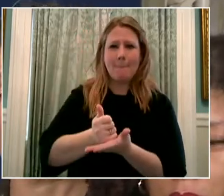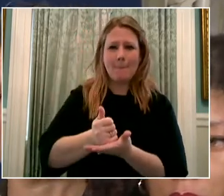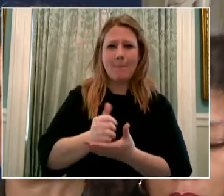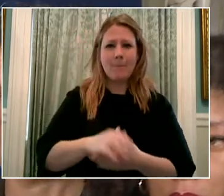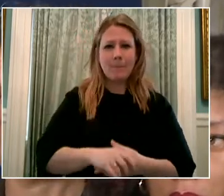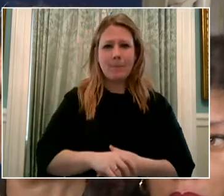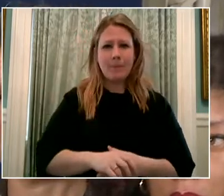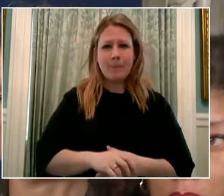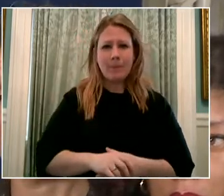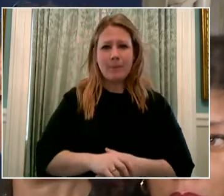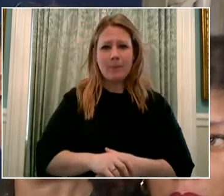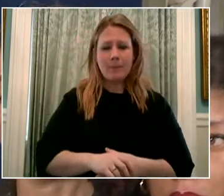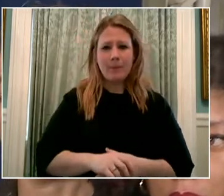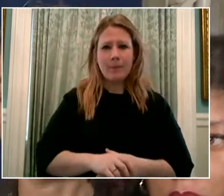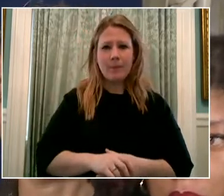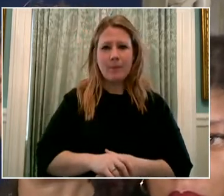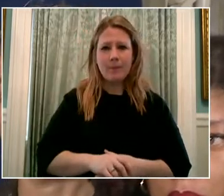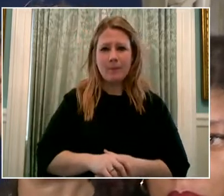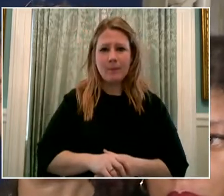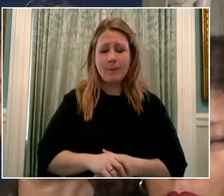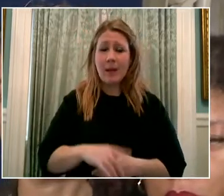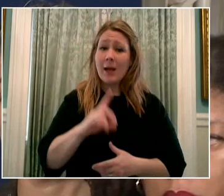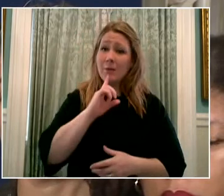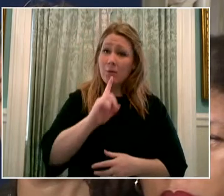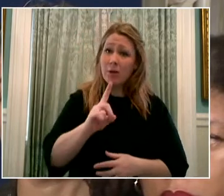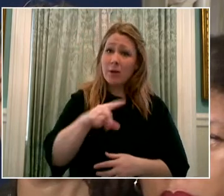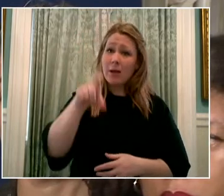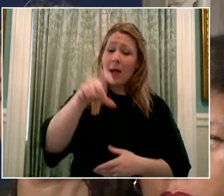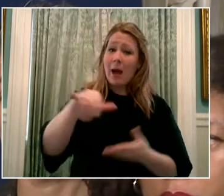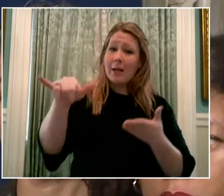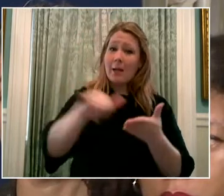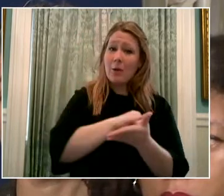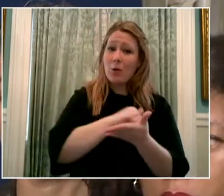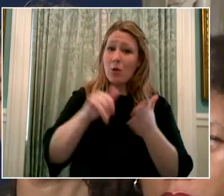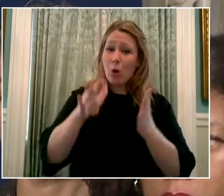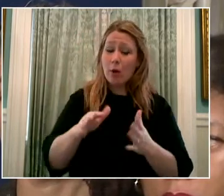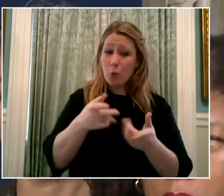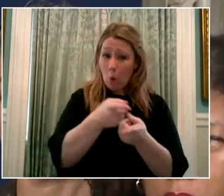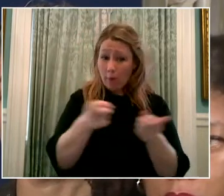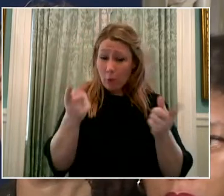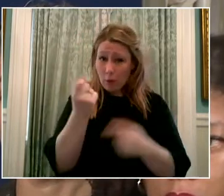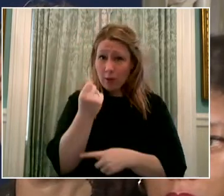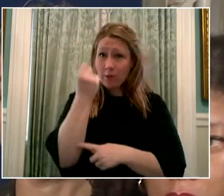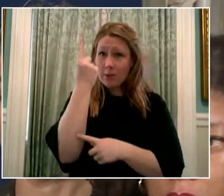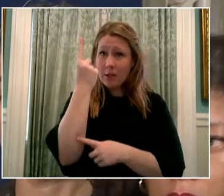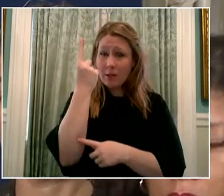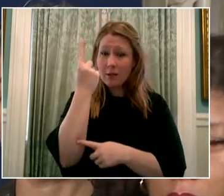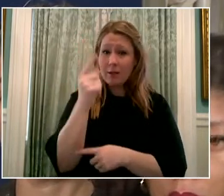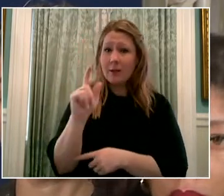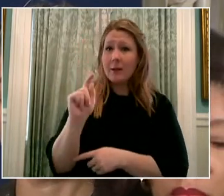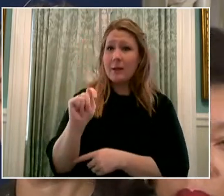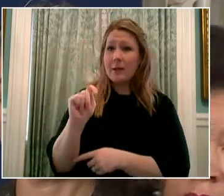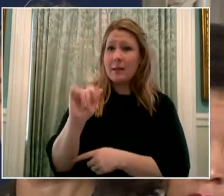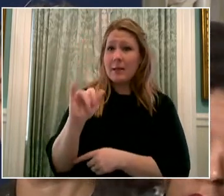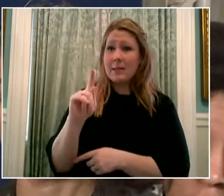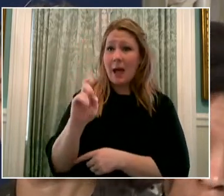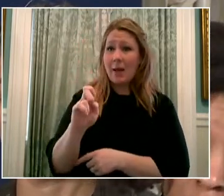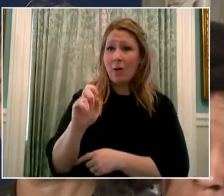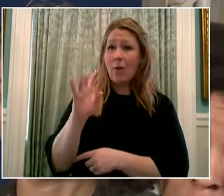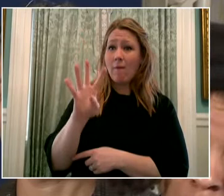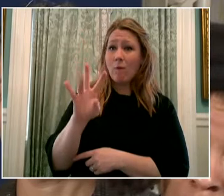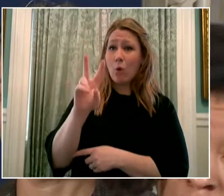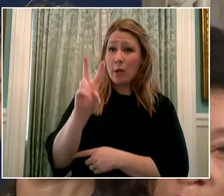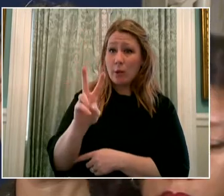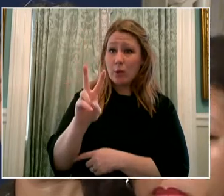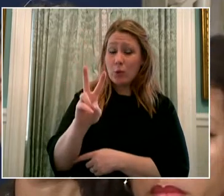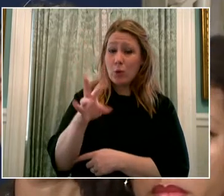And I really need New Yorkers to understand Title 42 is about to lift. That's a temporary Band-Aid